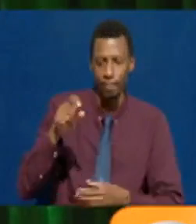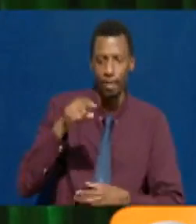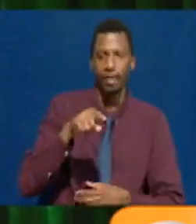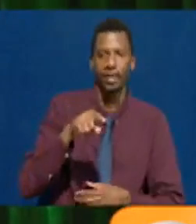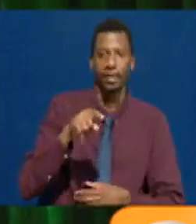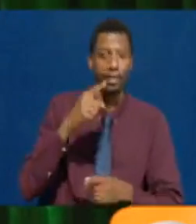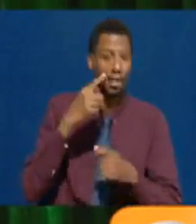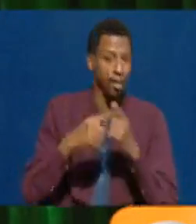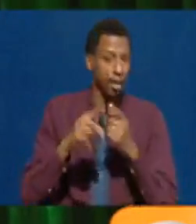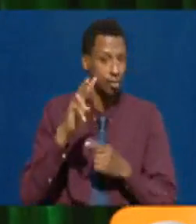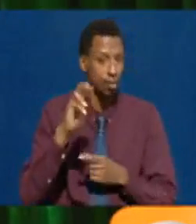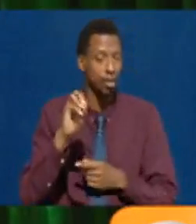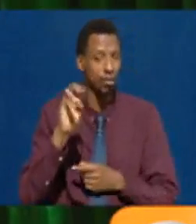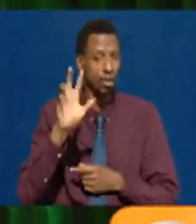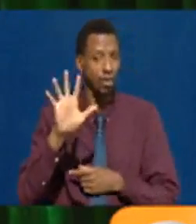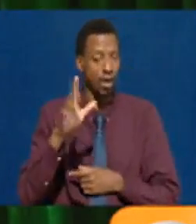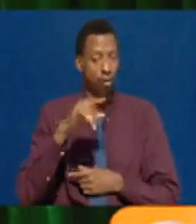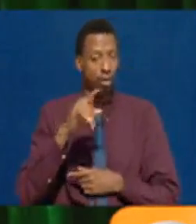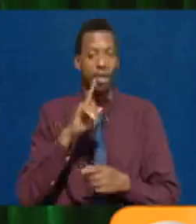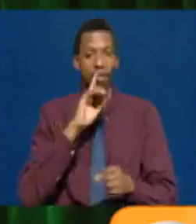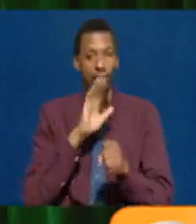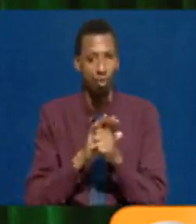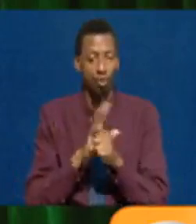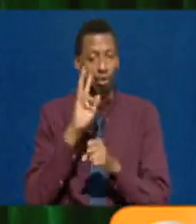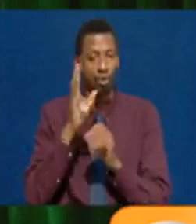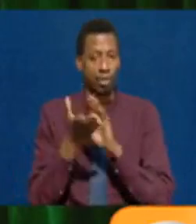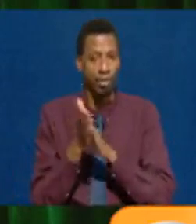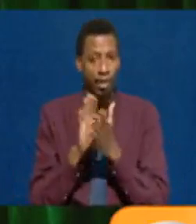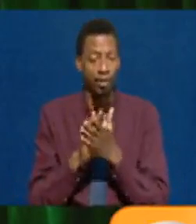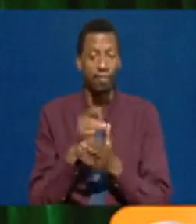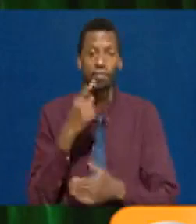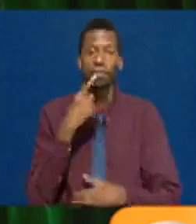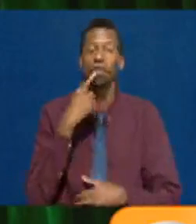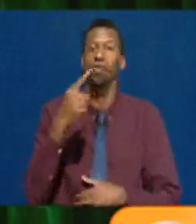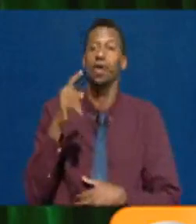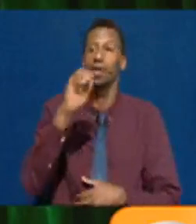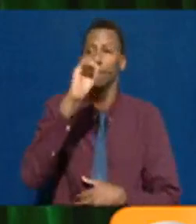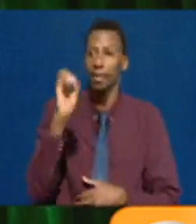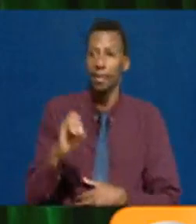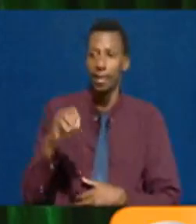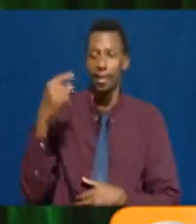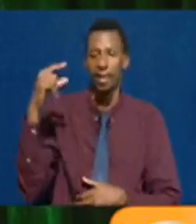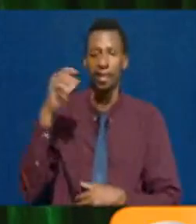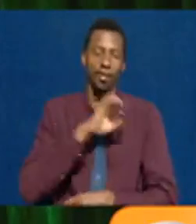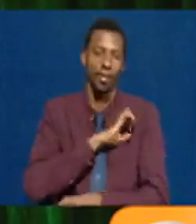2025, we are committing to be 100% on green cements.